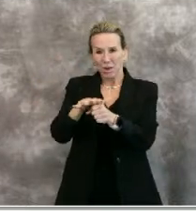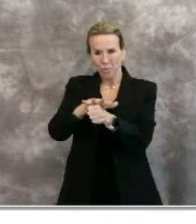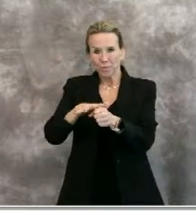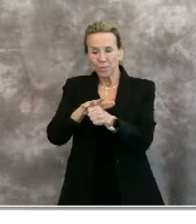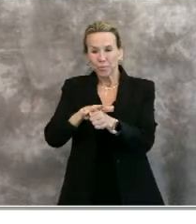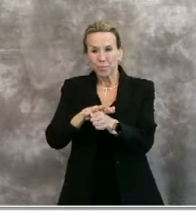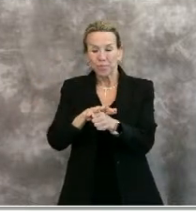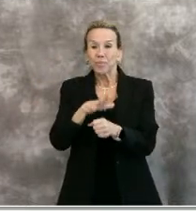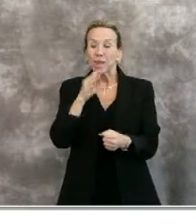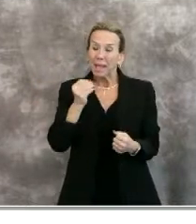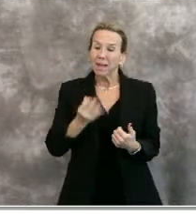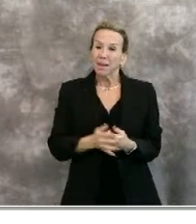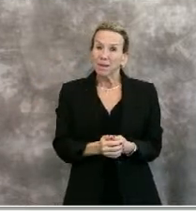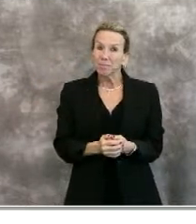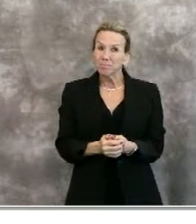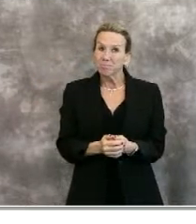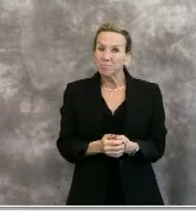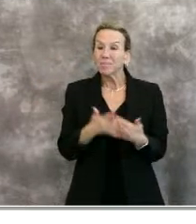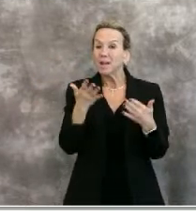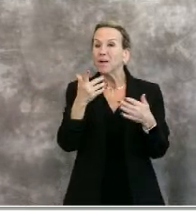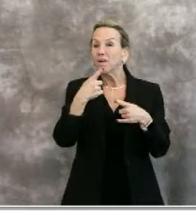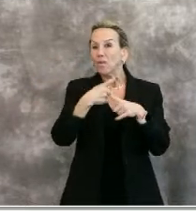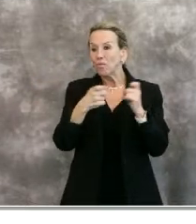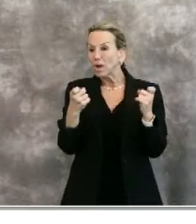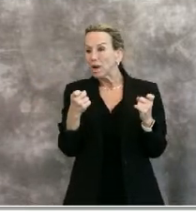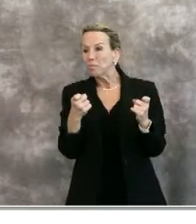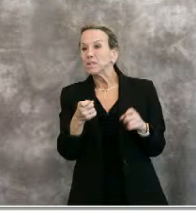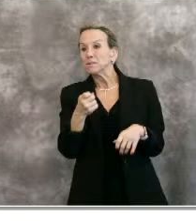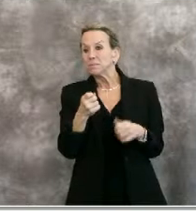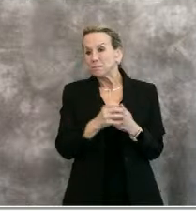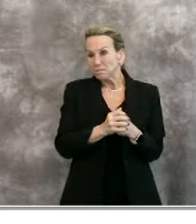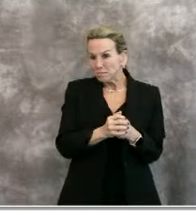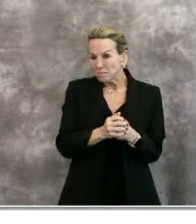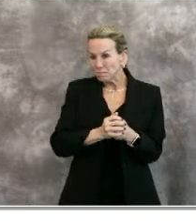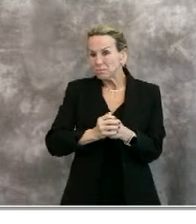through through 11:59 last p.m.